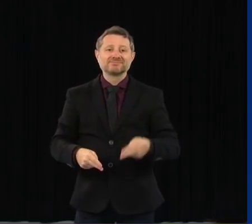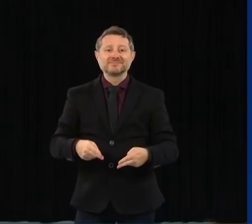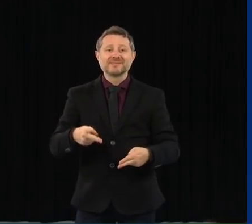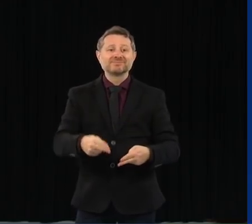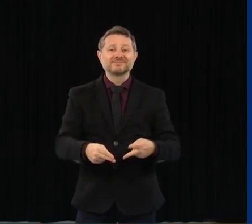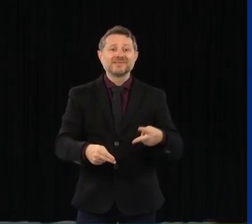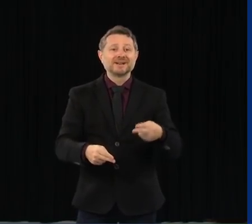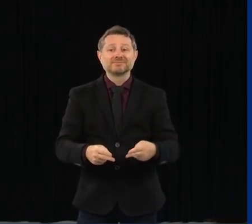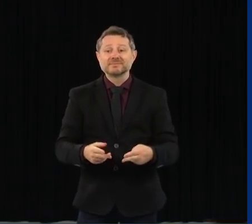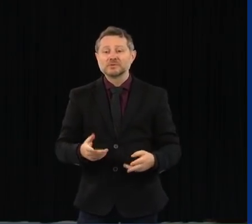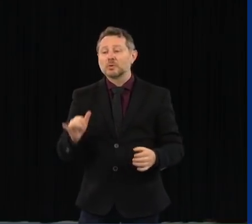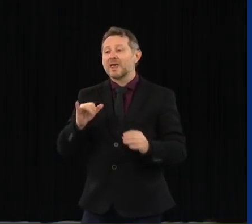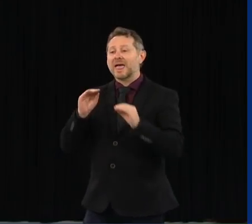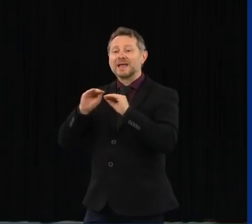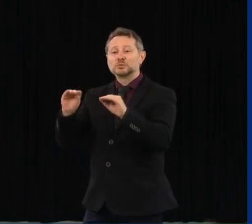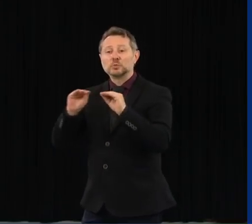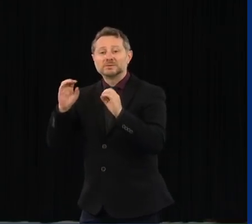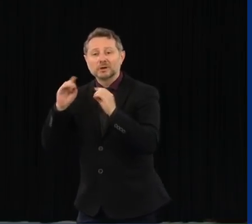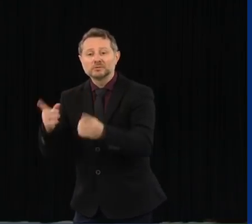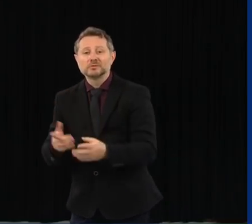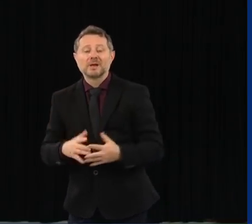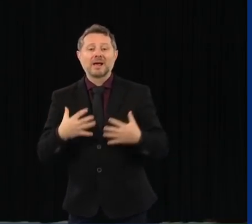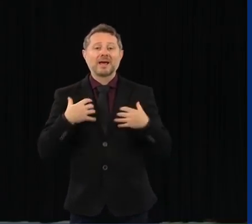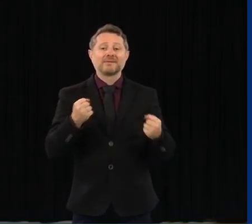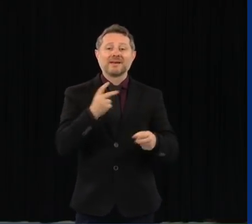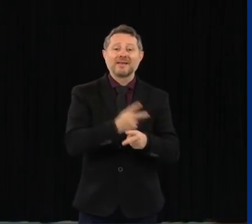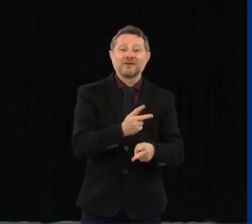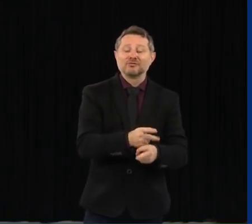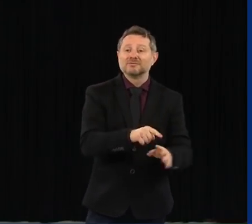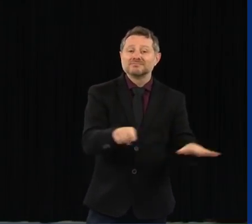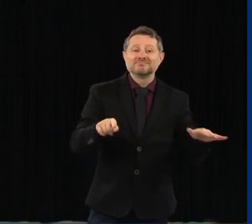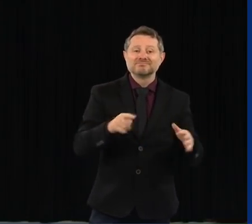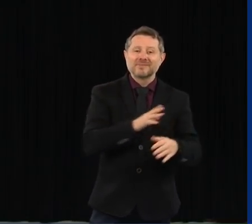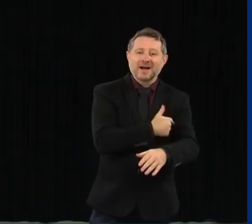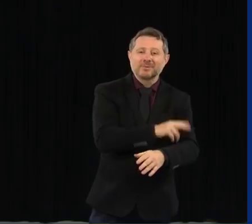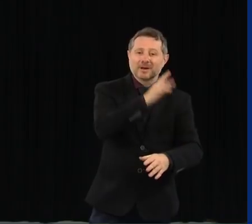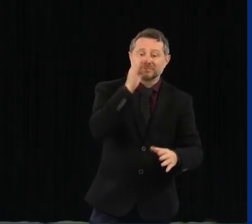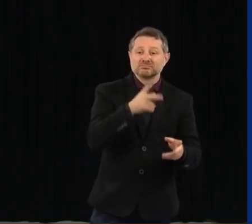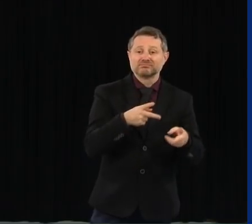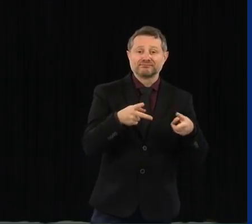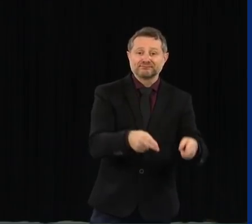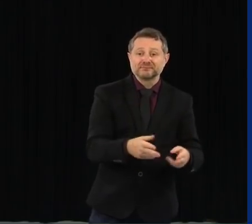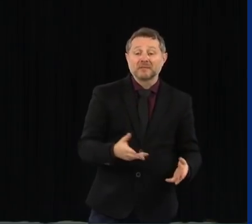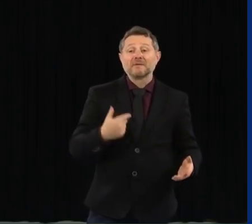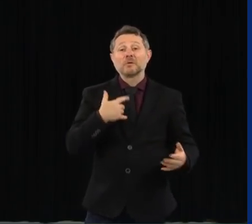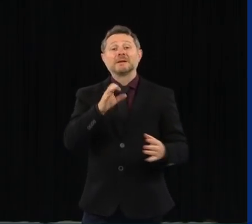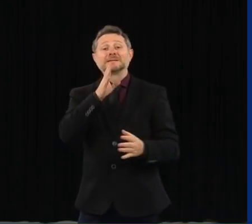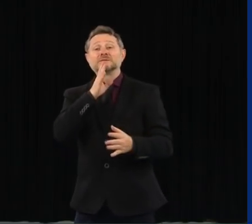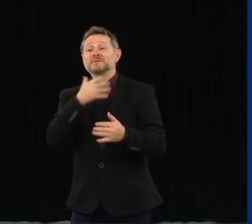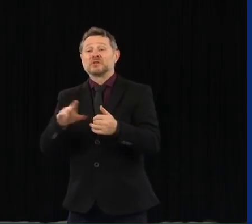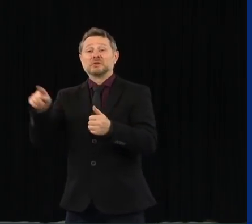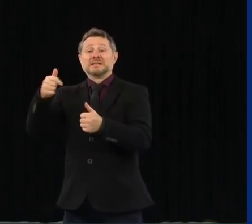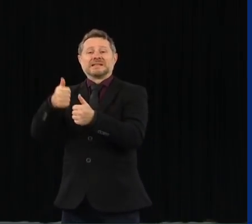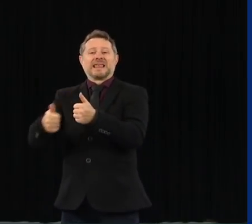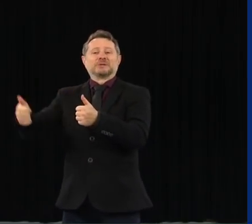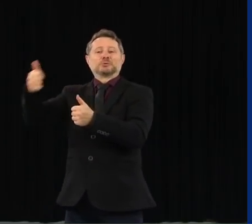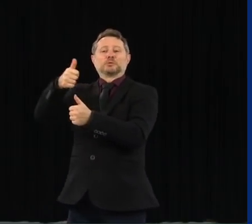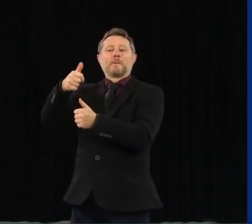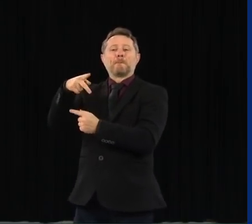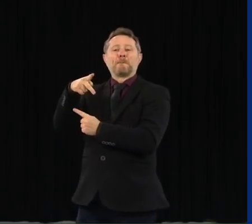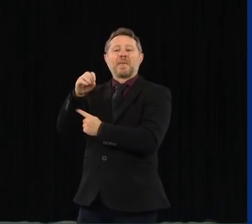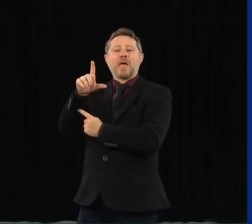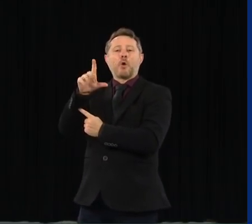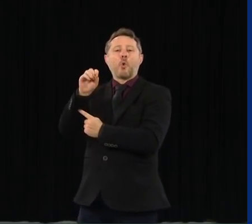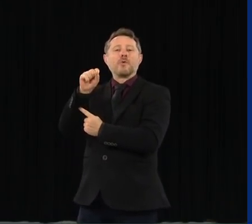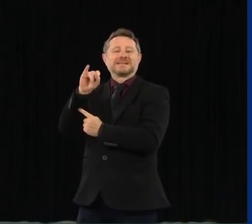fund health care. I spoke to Speaker Pelosi today. She's working on the program for